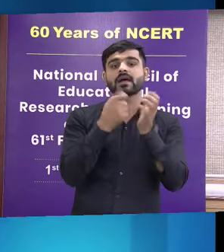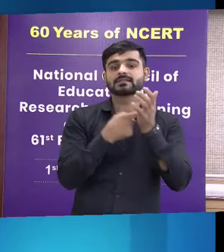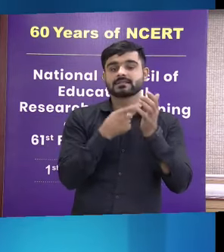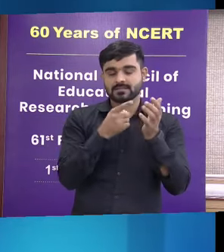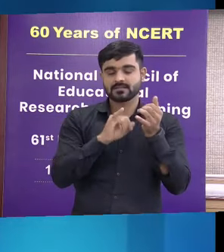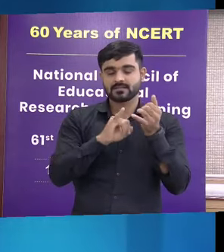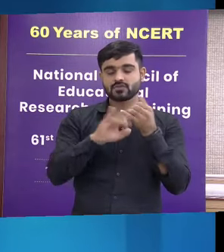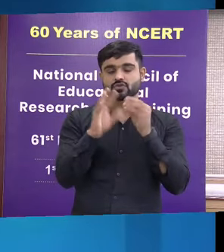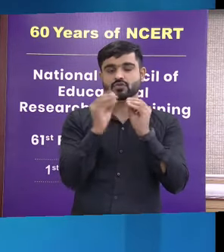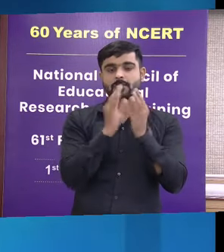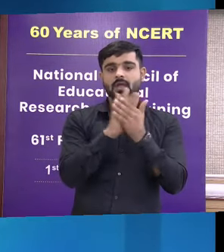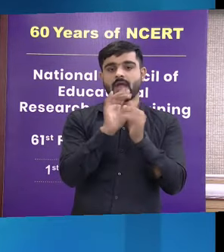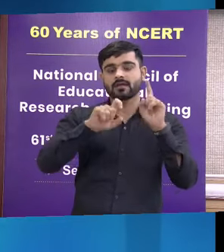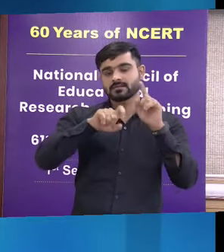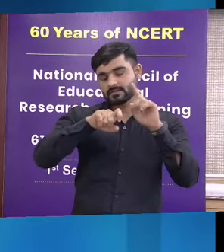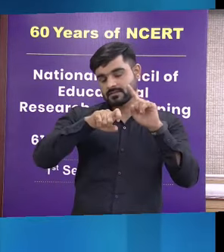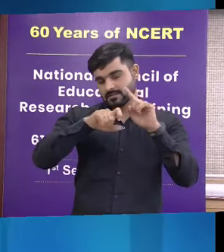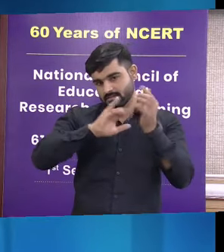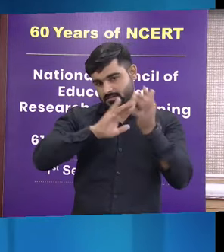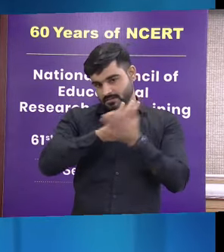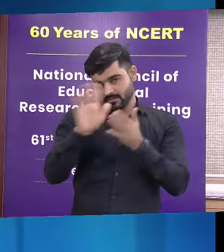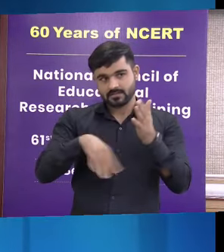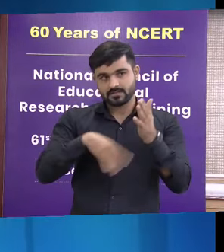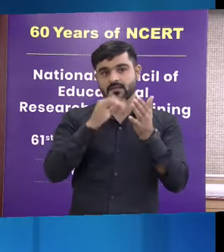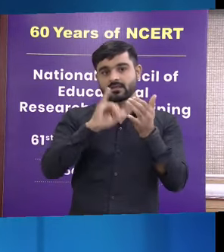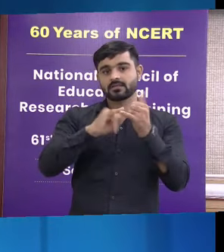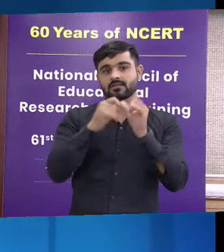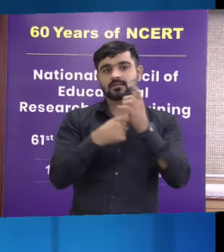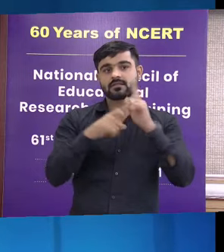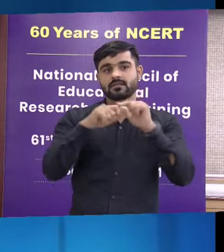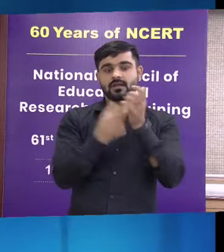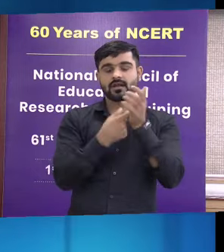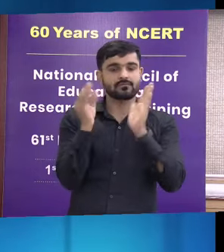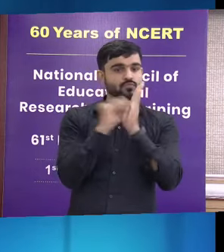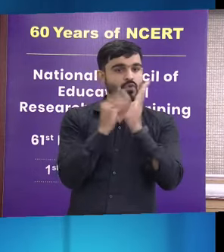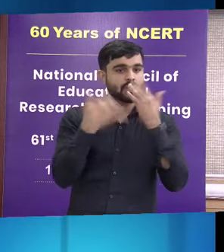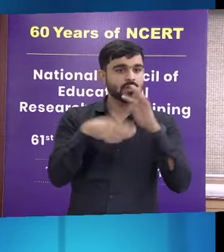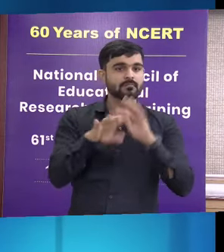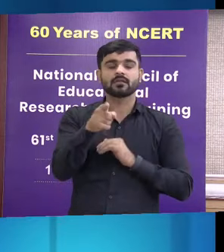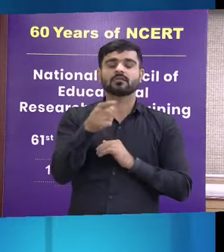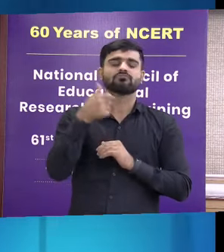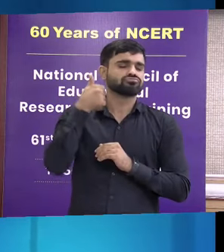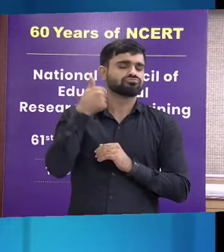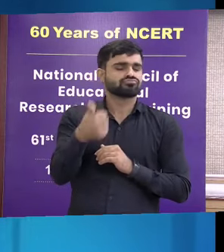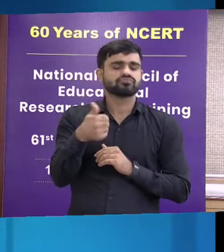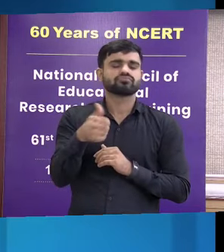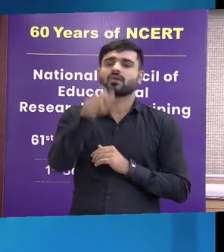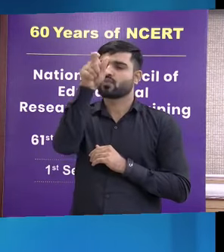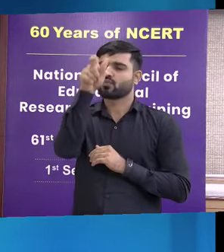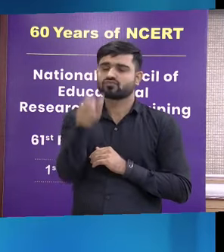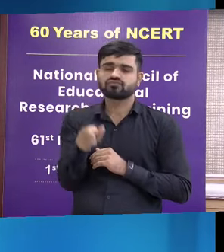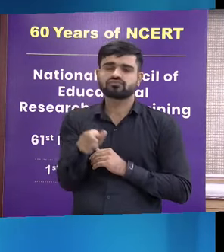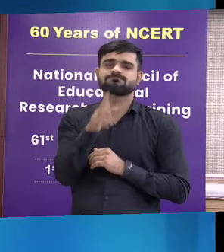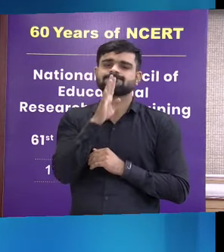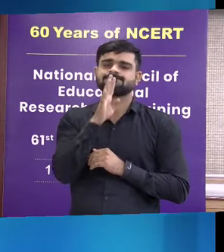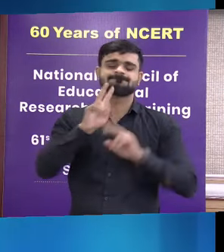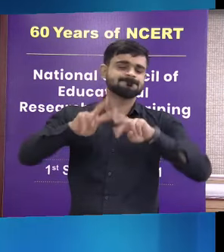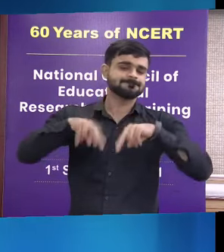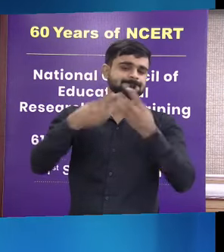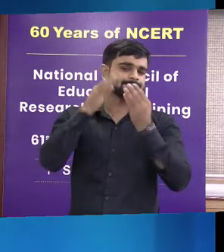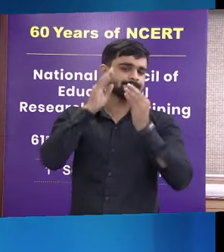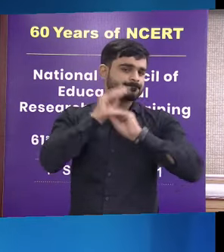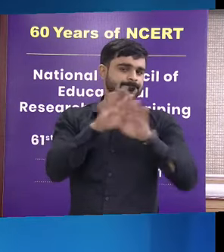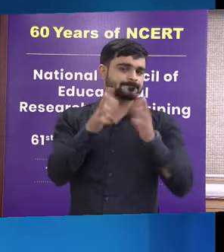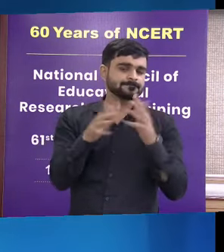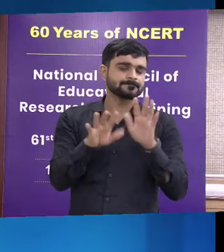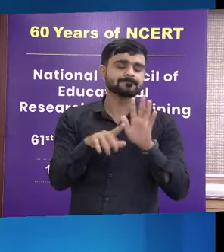Subhash Sarkar Ji, very illuminating, and also with great honor he delivered